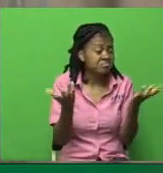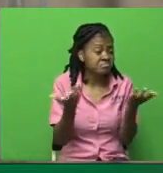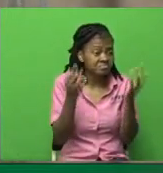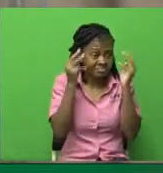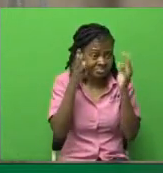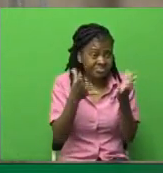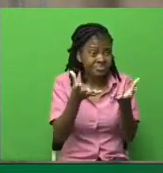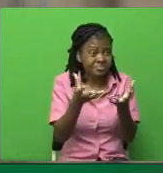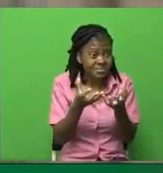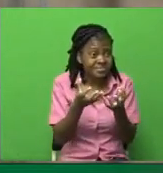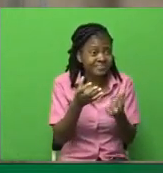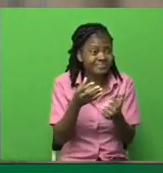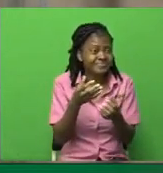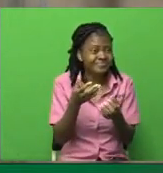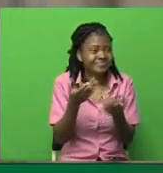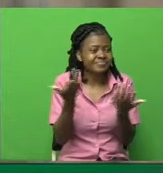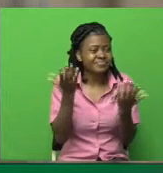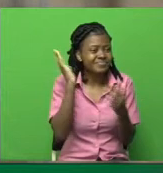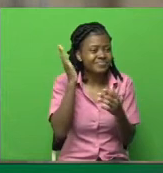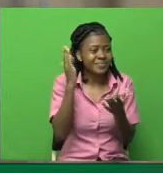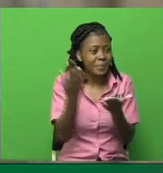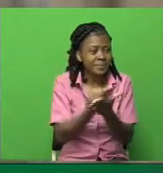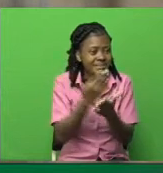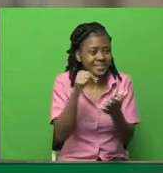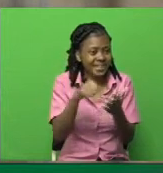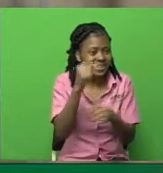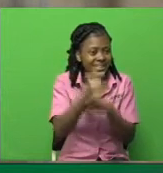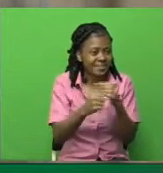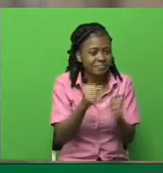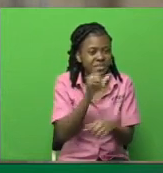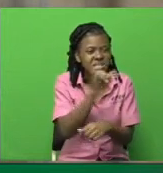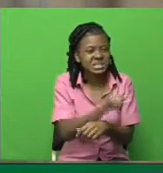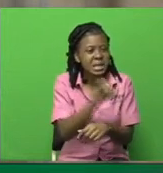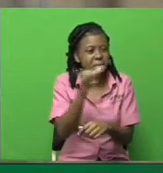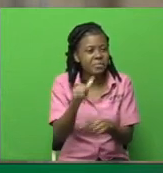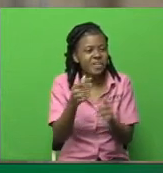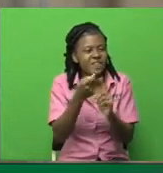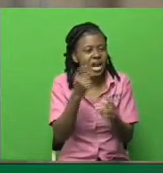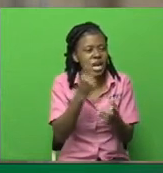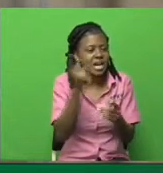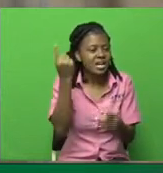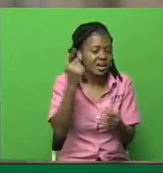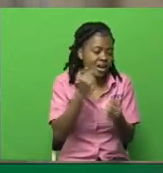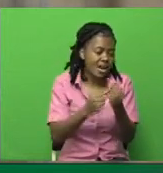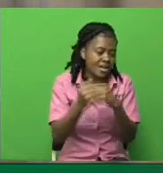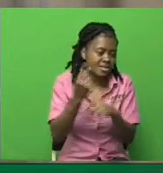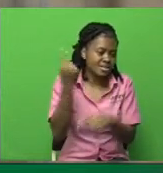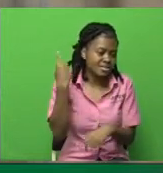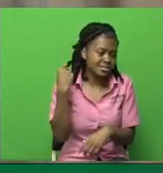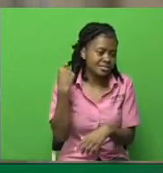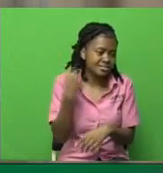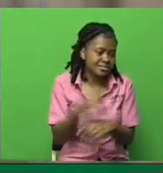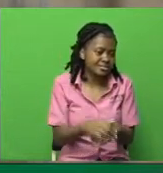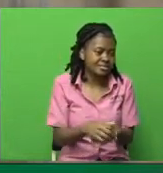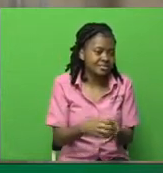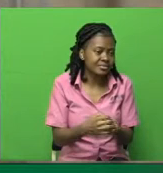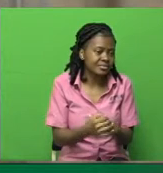out of last year's budget establishment of a national e-identity and interoperability Solutions